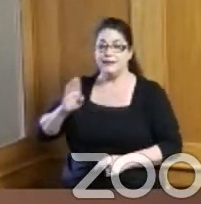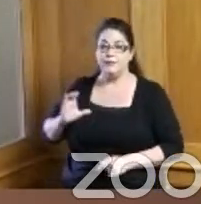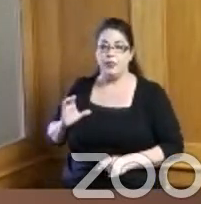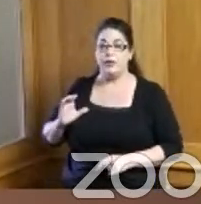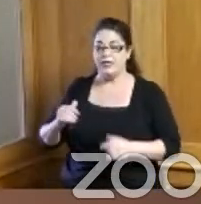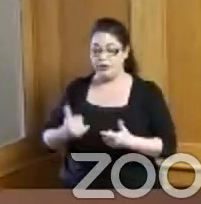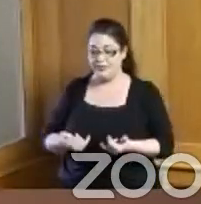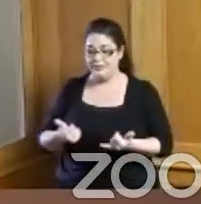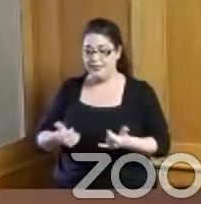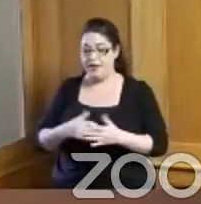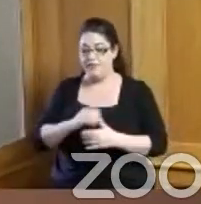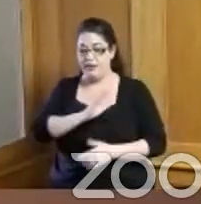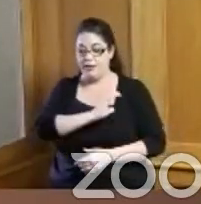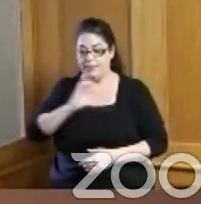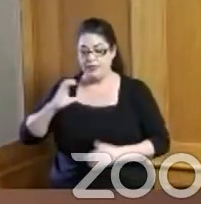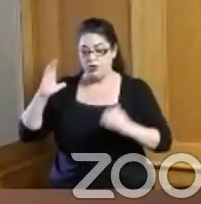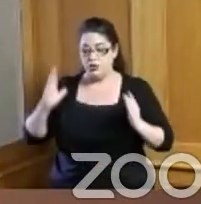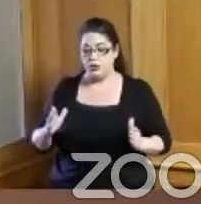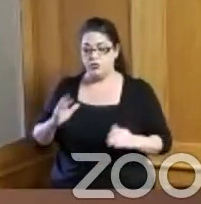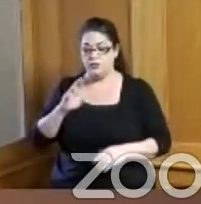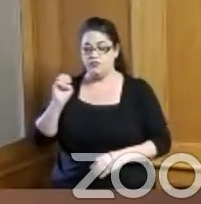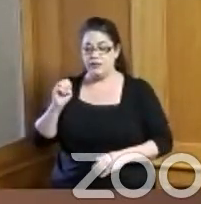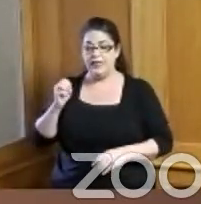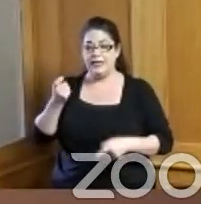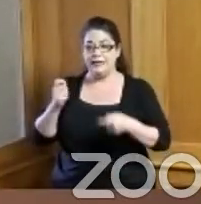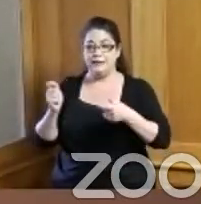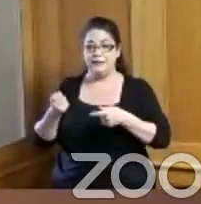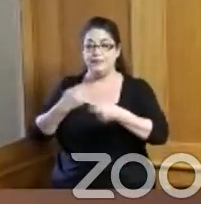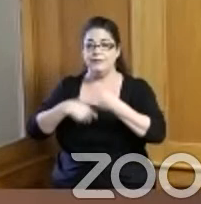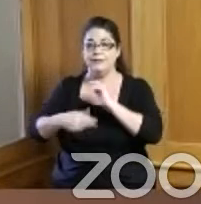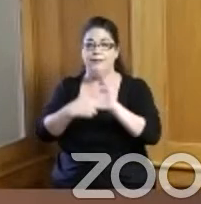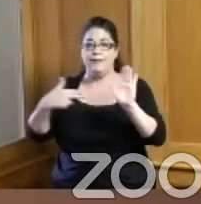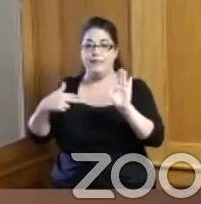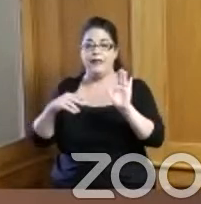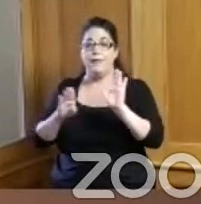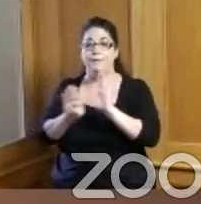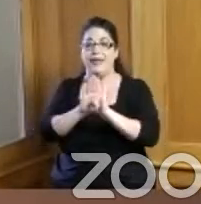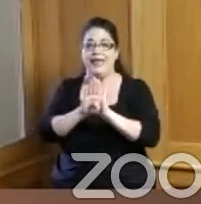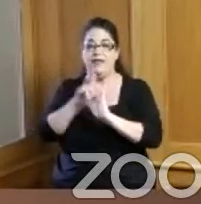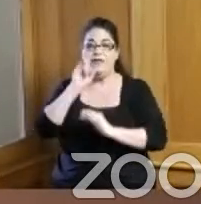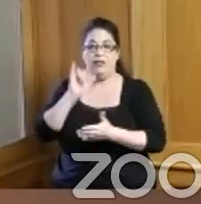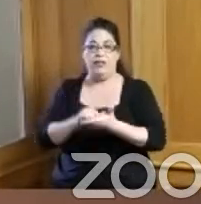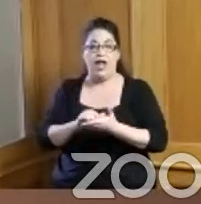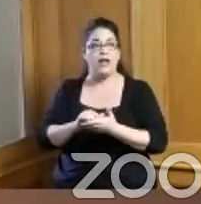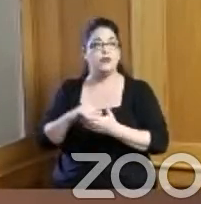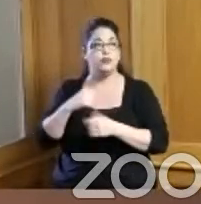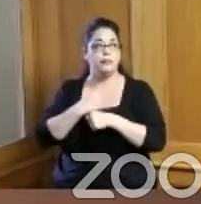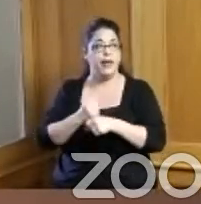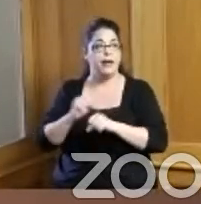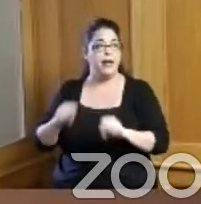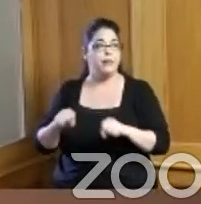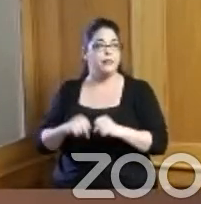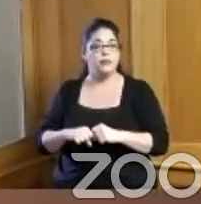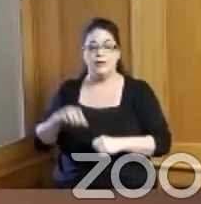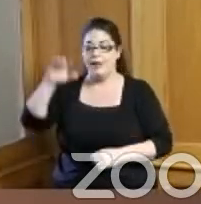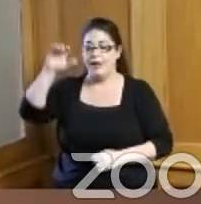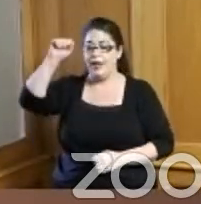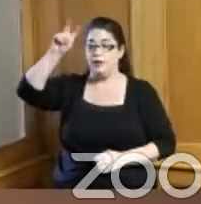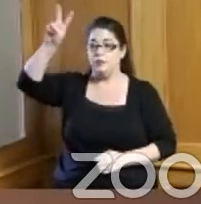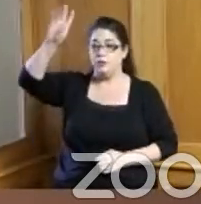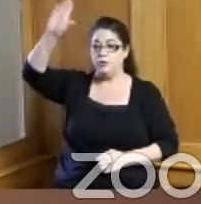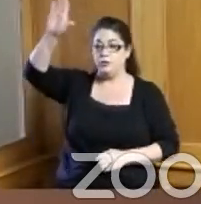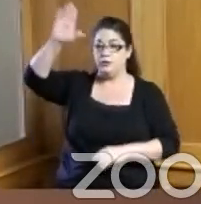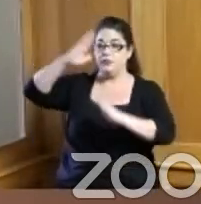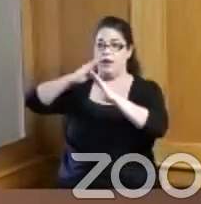residence so that they can have the planned unit development applied to the property. And then there is a little portion of A2 zoning in the top